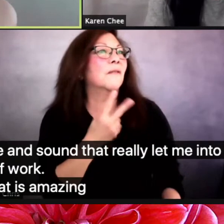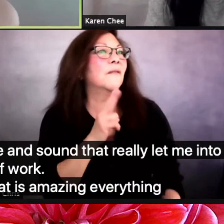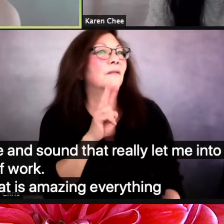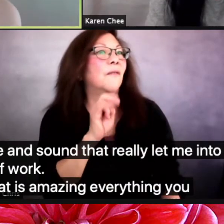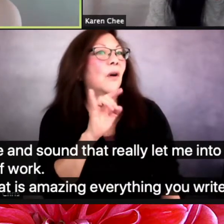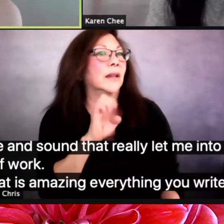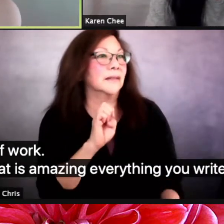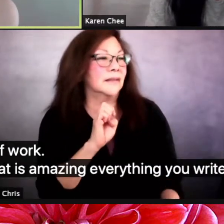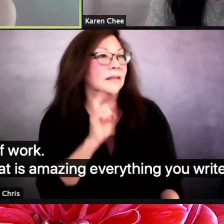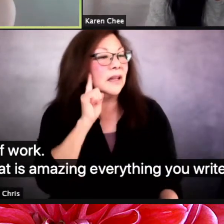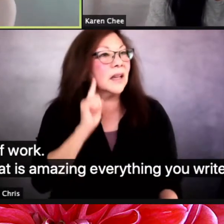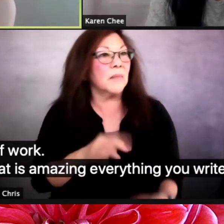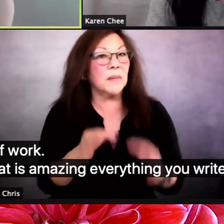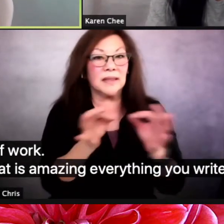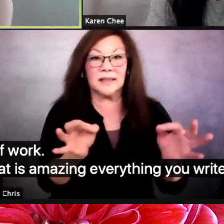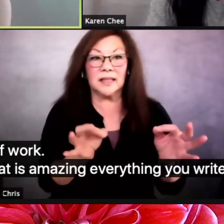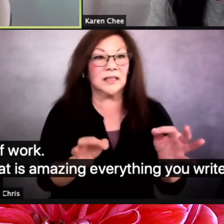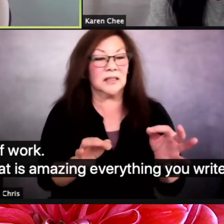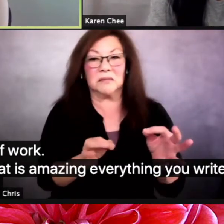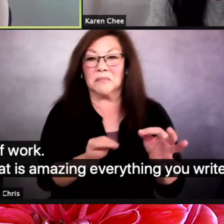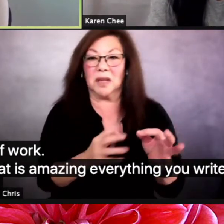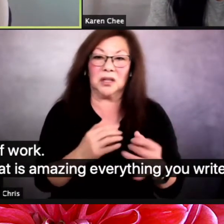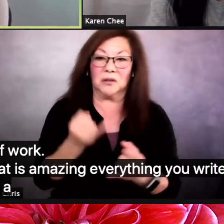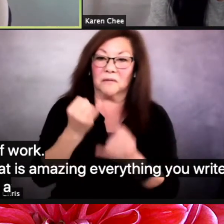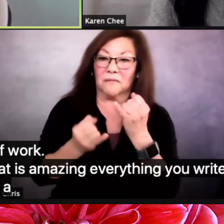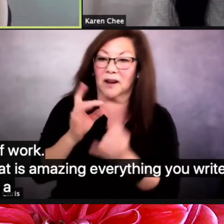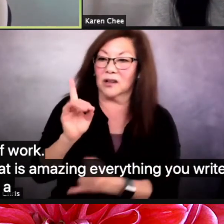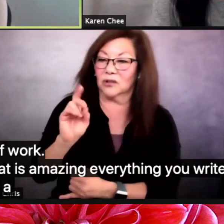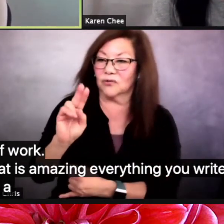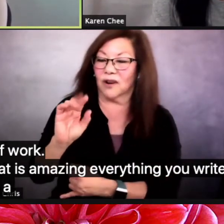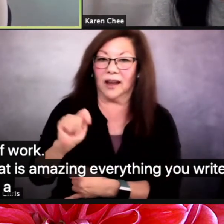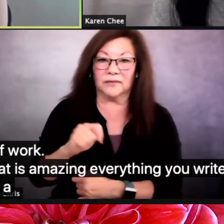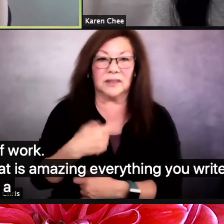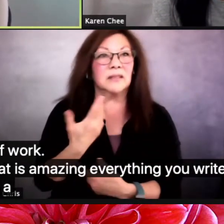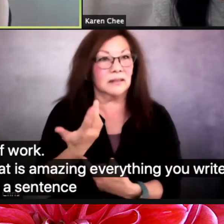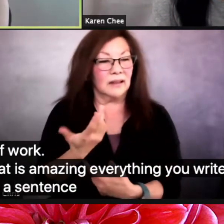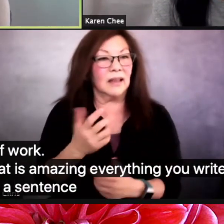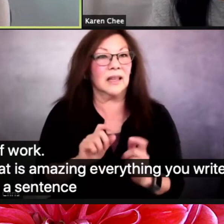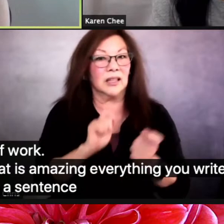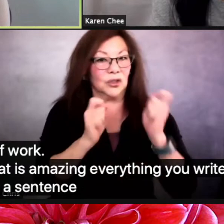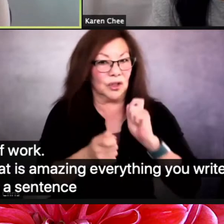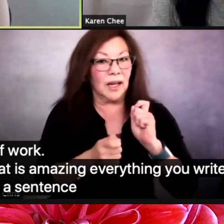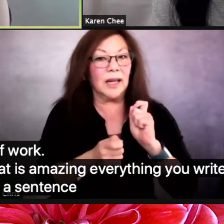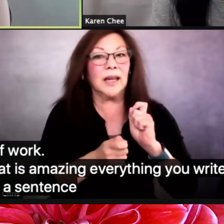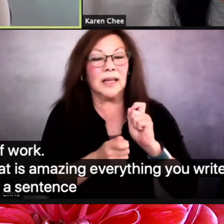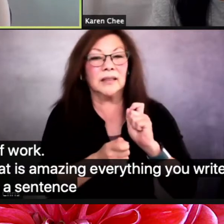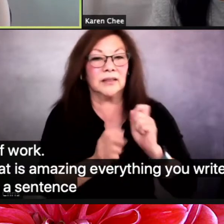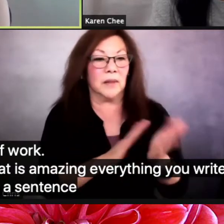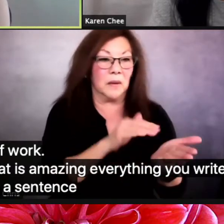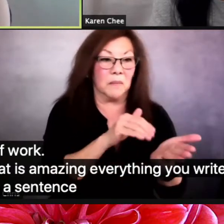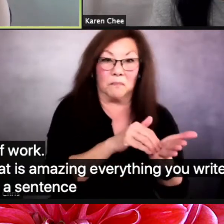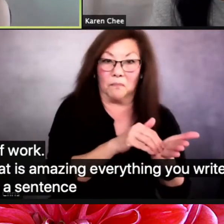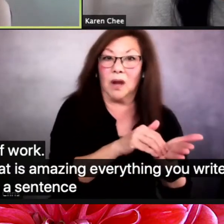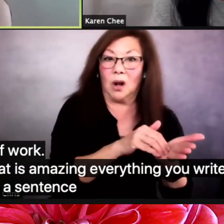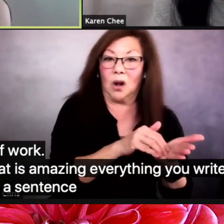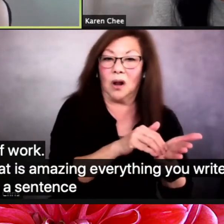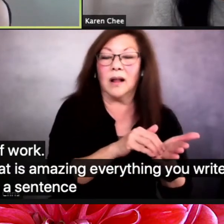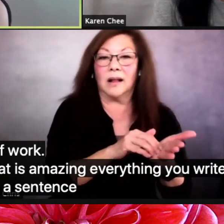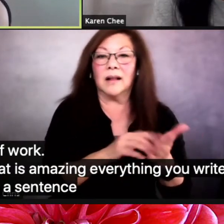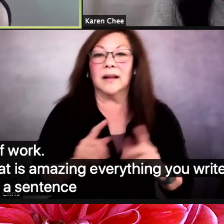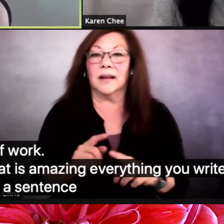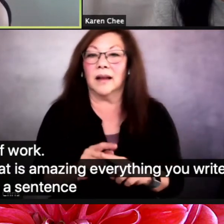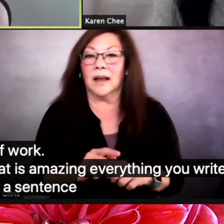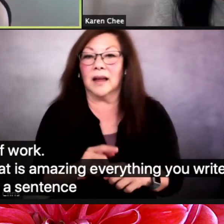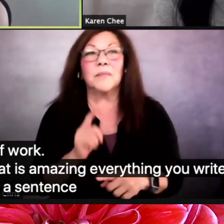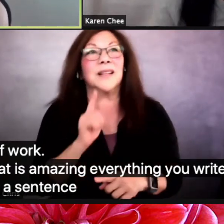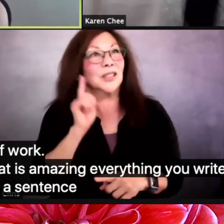sentence doesn't make it into the final draft, or maybe it's more like a sentence that, moves eventually towards the middle of the piece, but it is